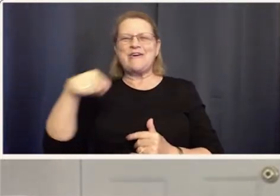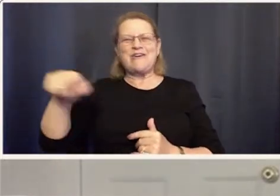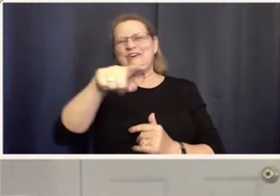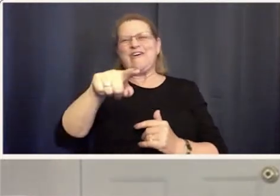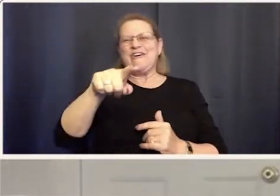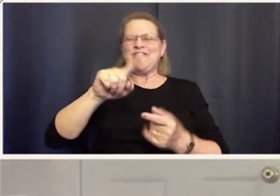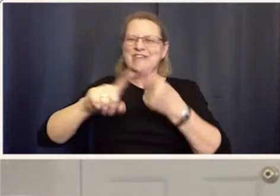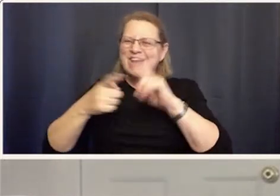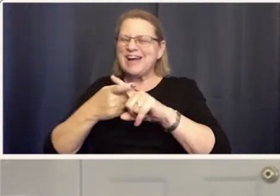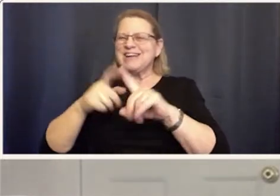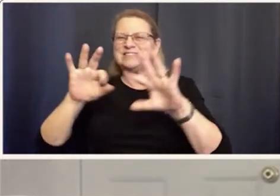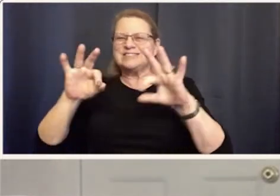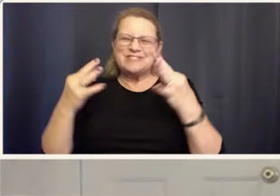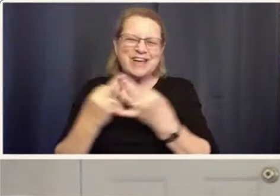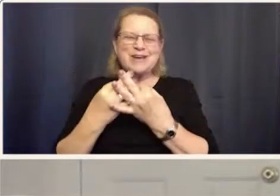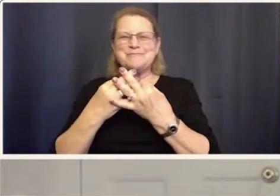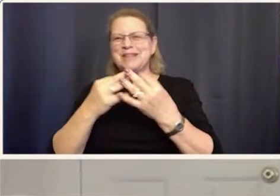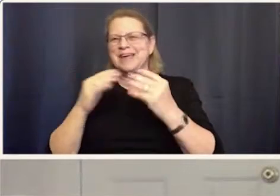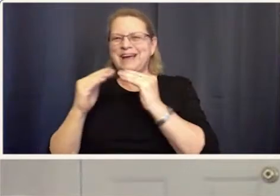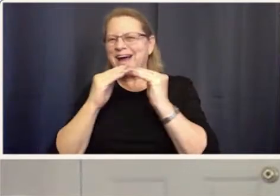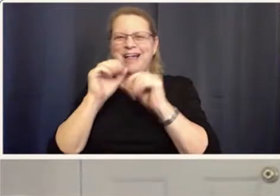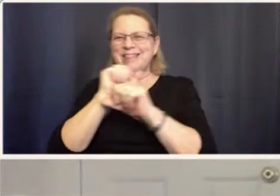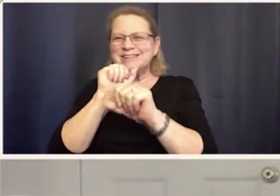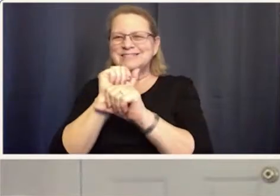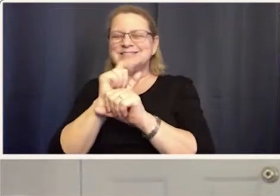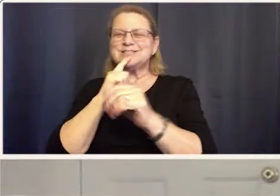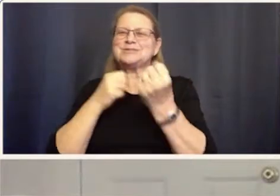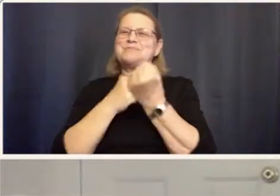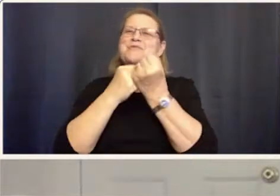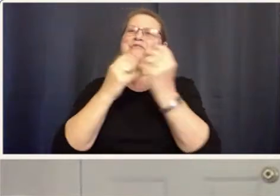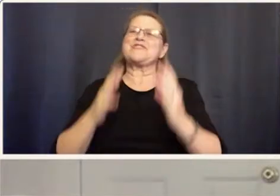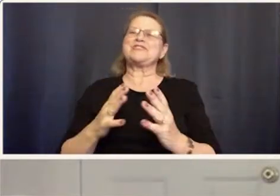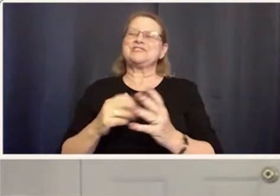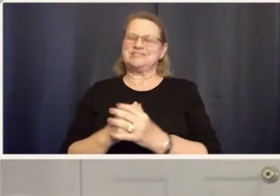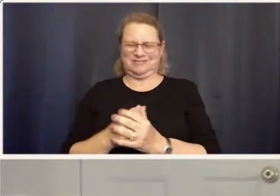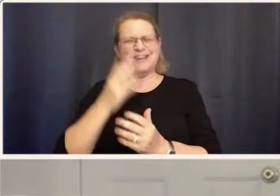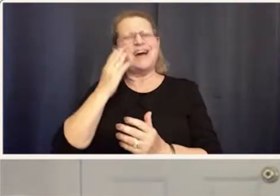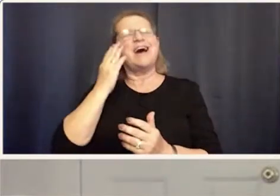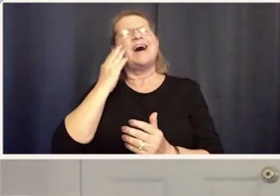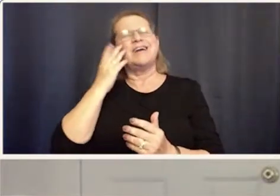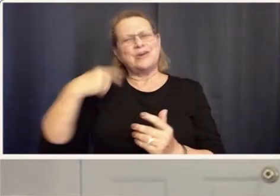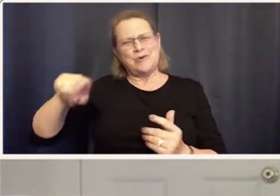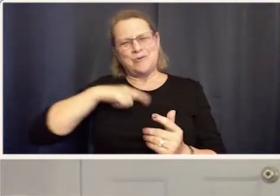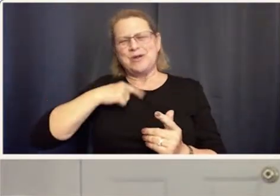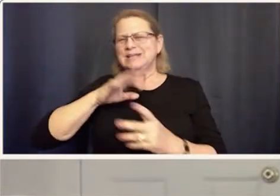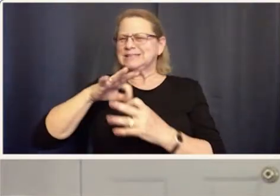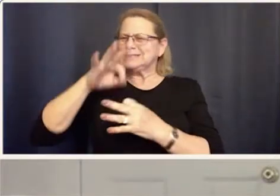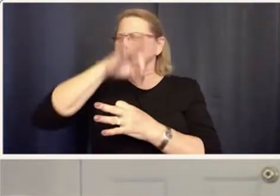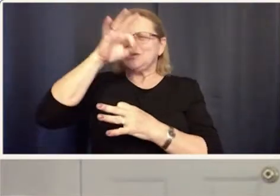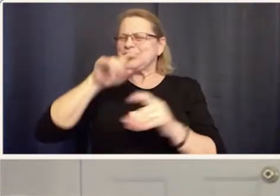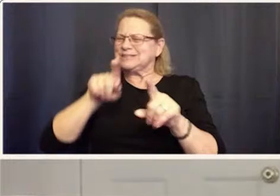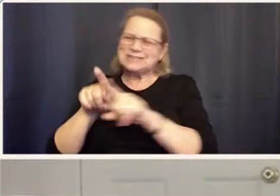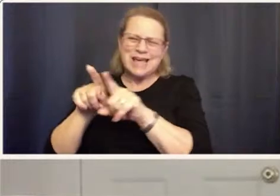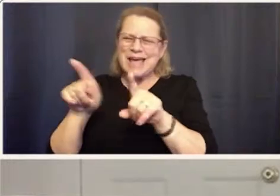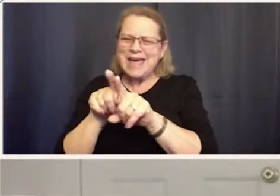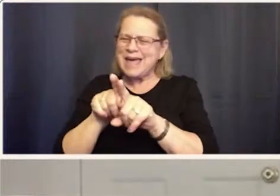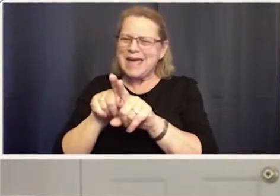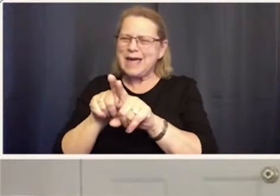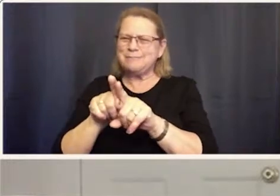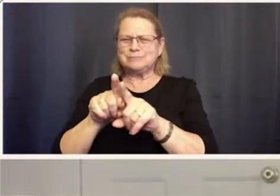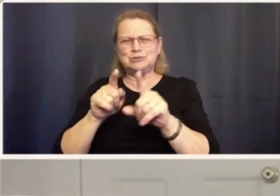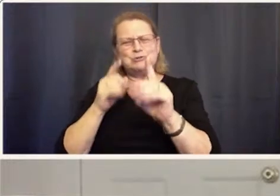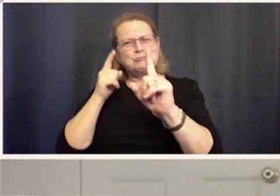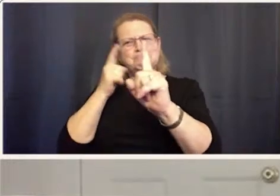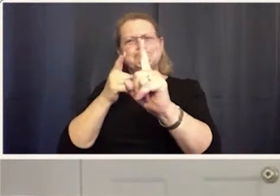family, colleagues, and supporters. I know we are gathered together in spirit, together in our commitment to move the mission